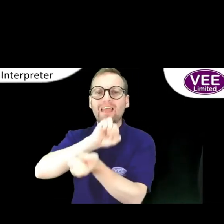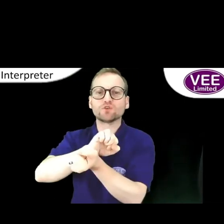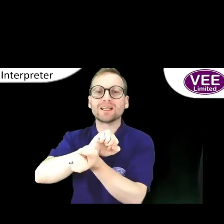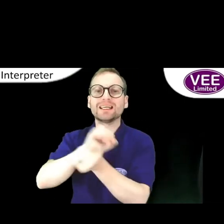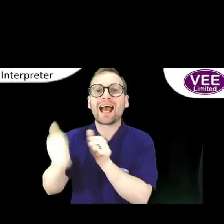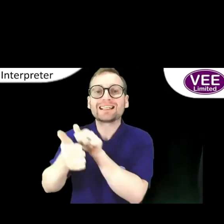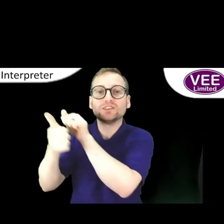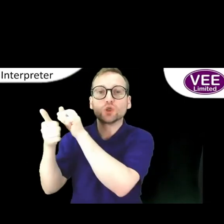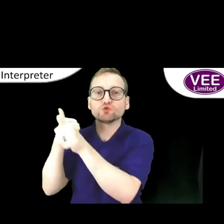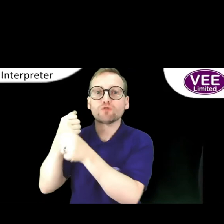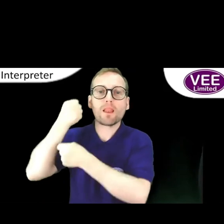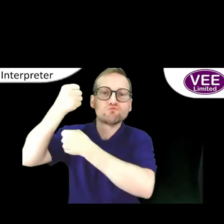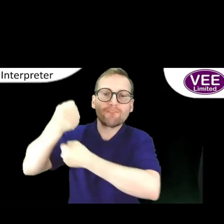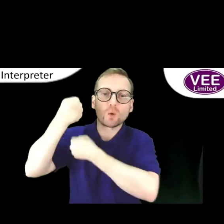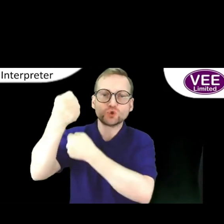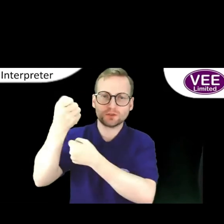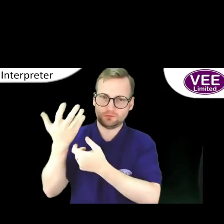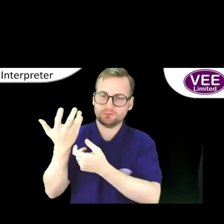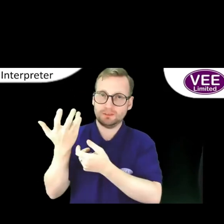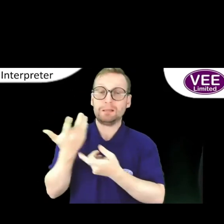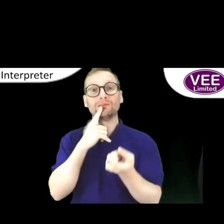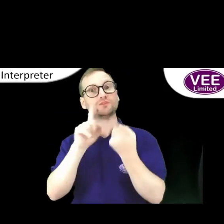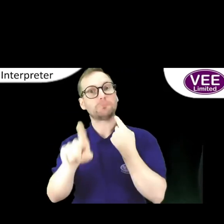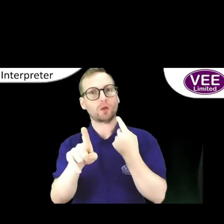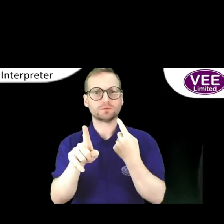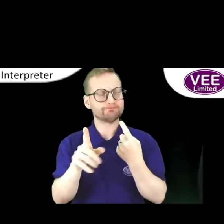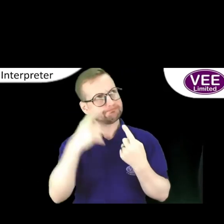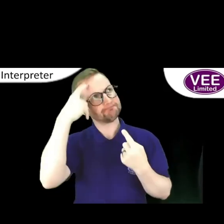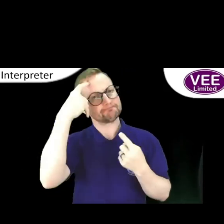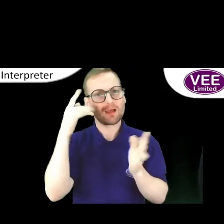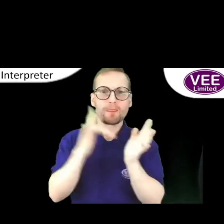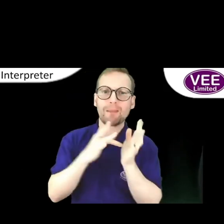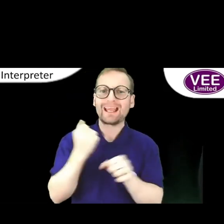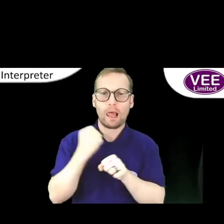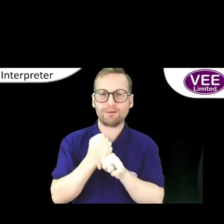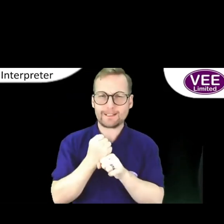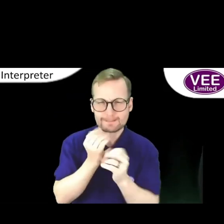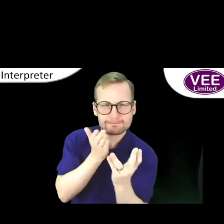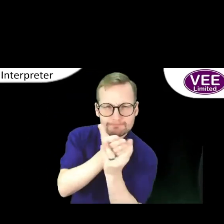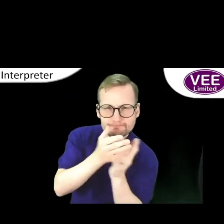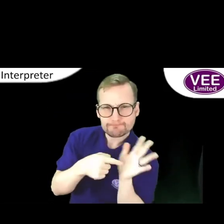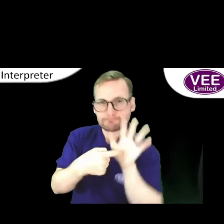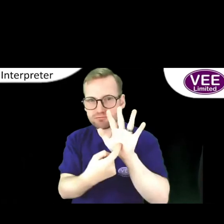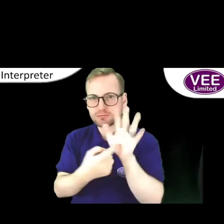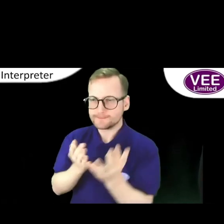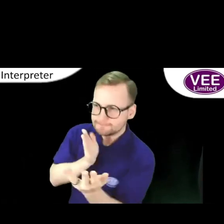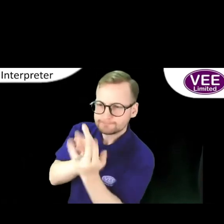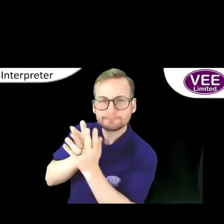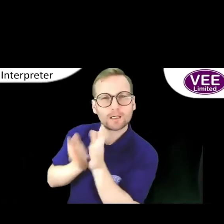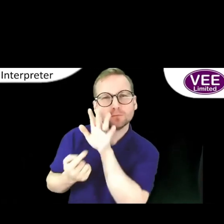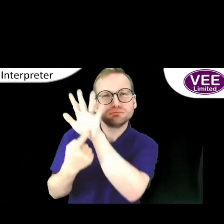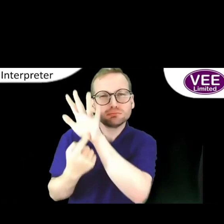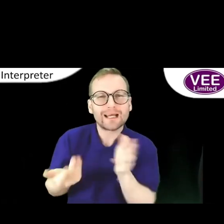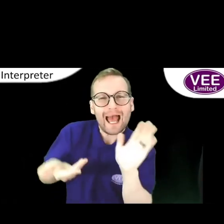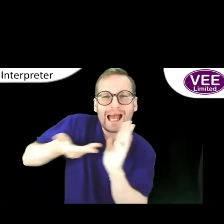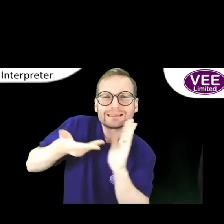Revolution. In response, a series of interventions in the main galleries were planned to explore these issues, as well as a display exploring